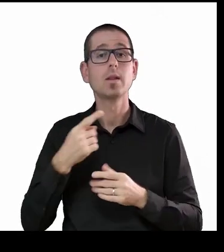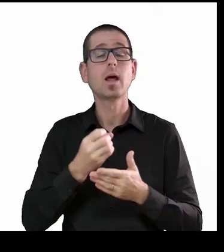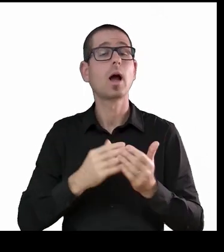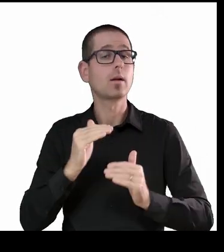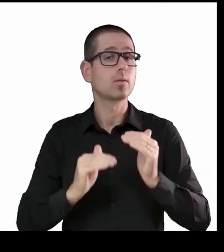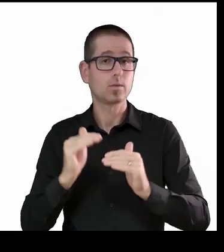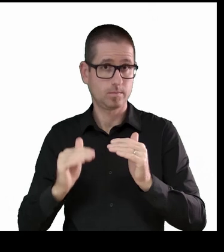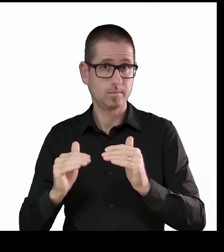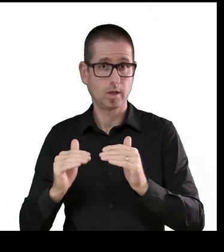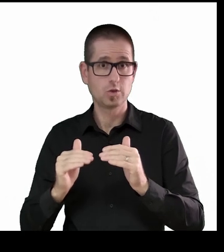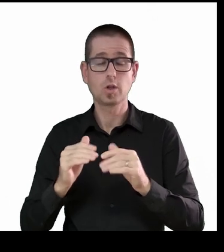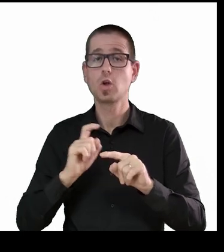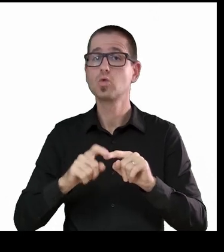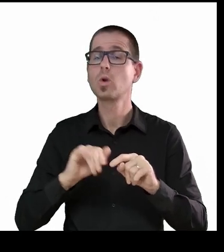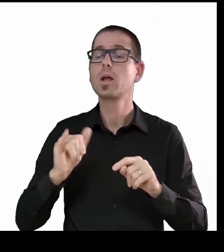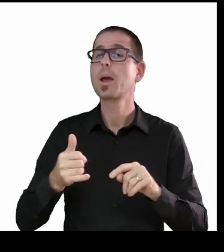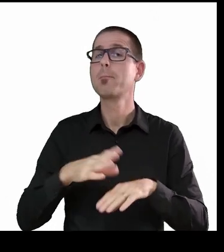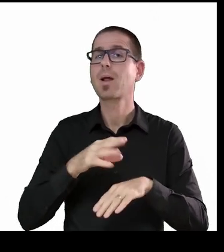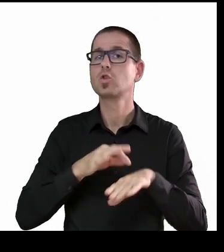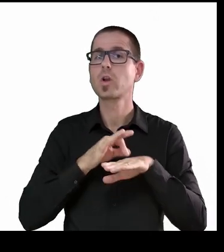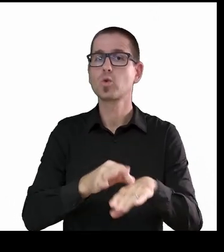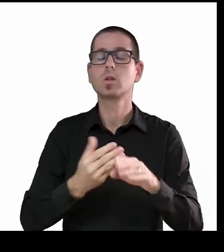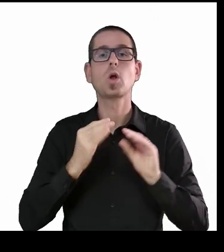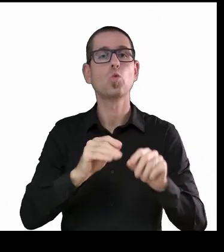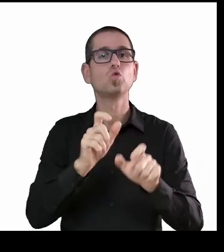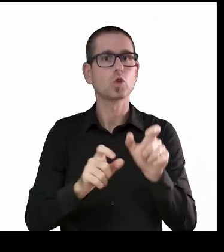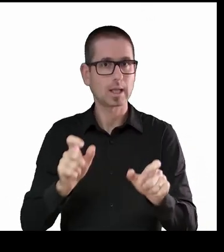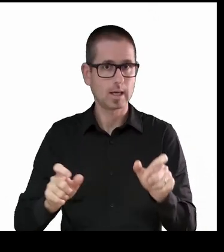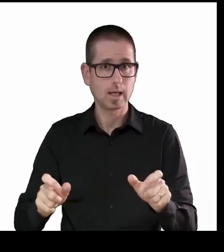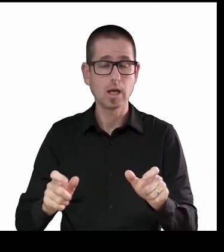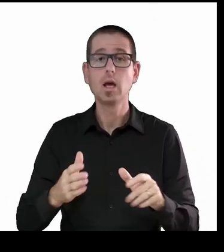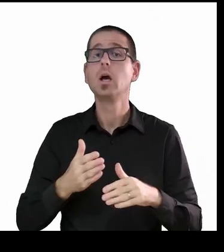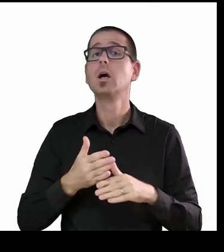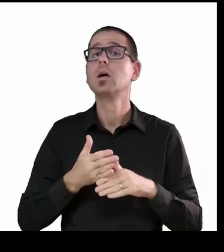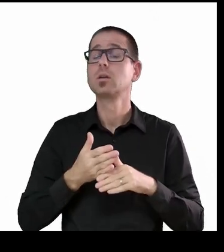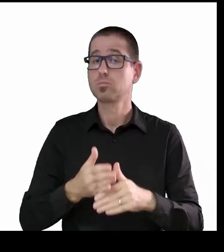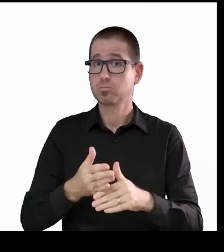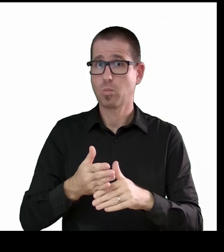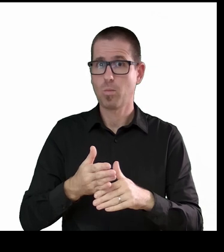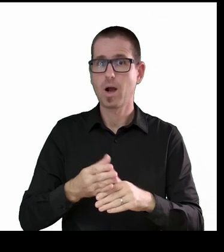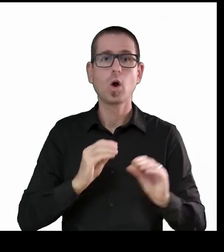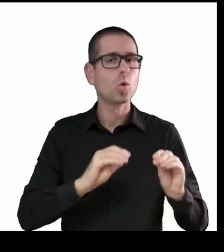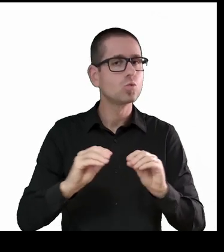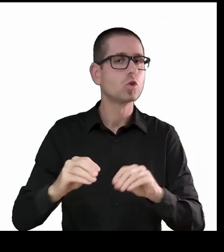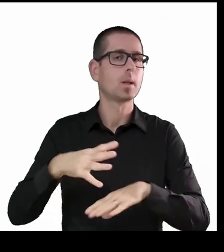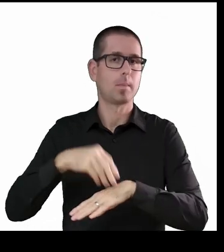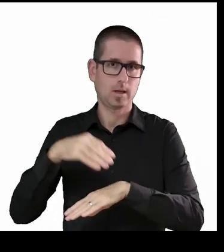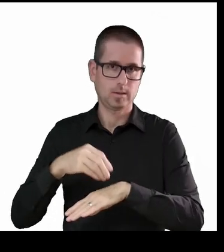self-evaluation tool is also a practical guide for teachers to help the capabilities of their teaching practices.